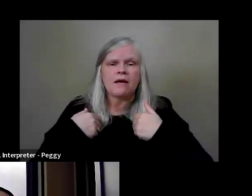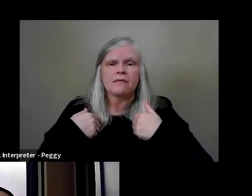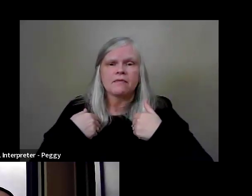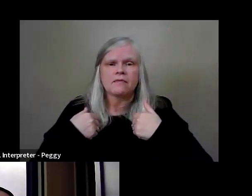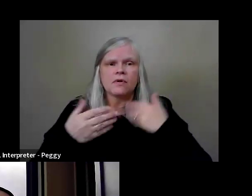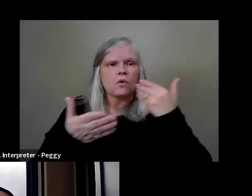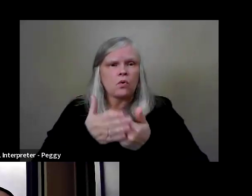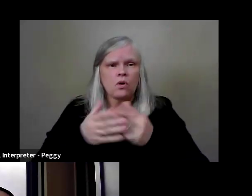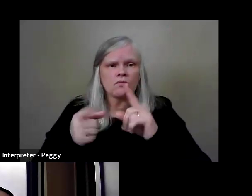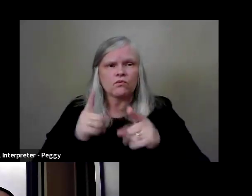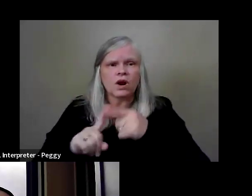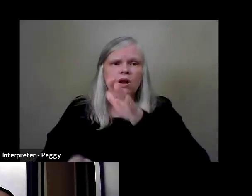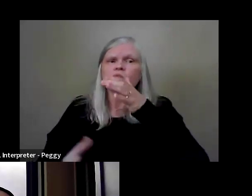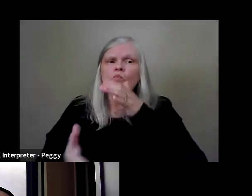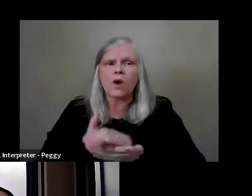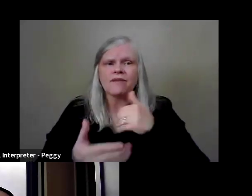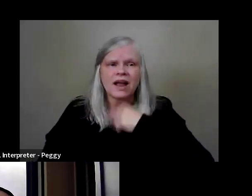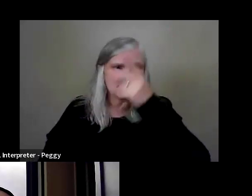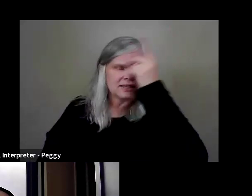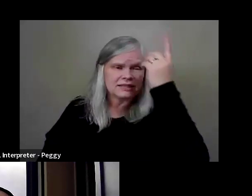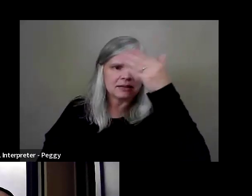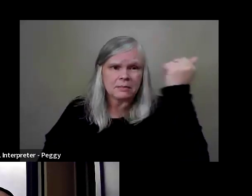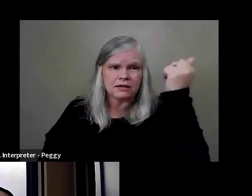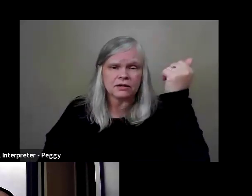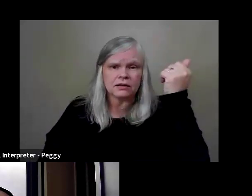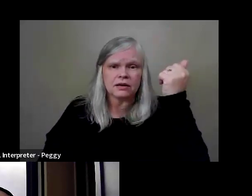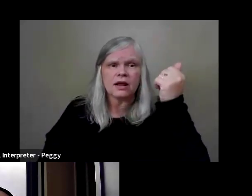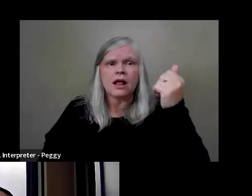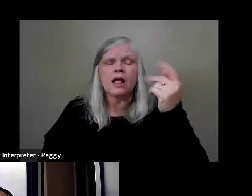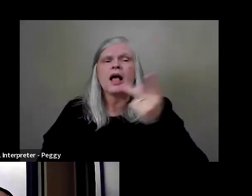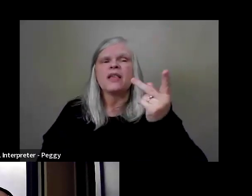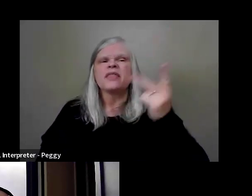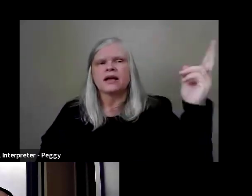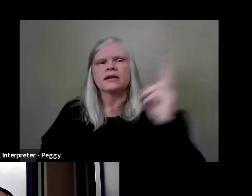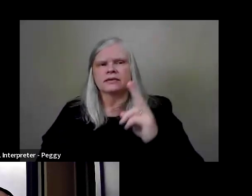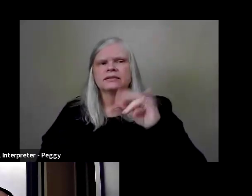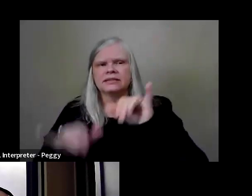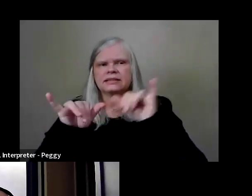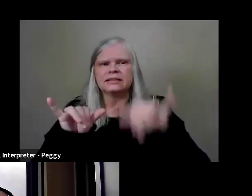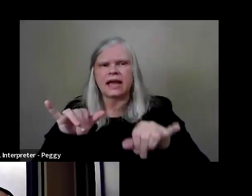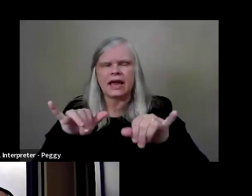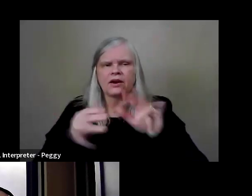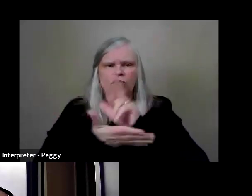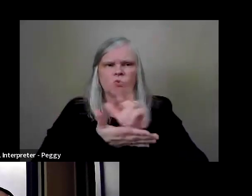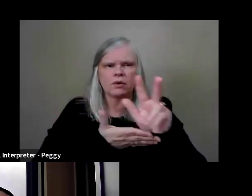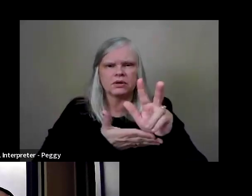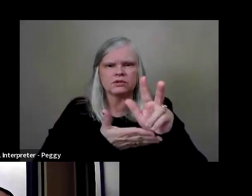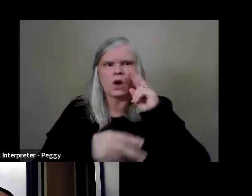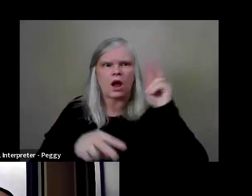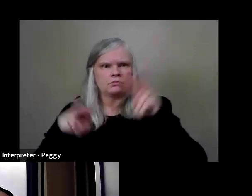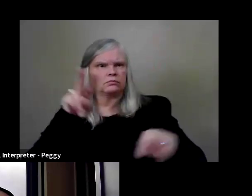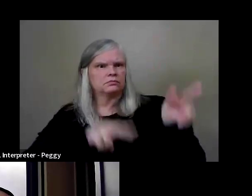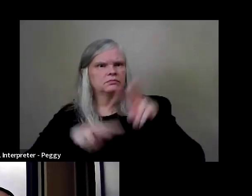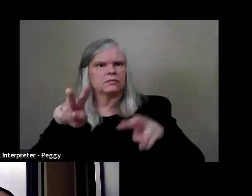really close friend whose wife has dementia, and they just came to stay with me for 3 months or 3 weeks this winter. So I got to observe a lot of